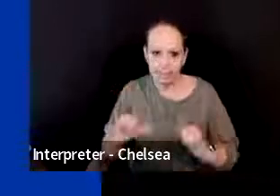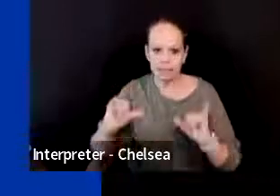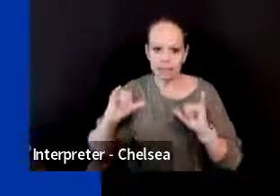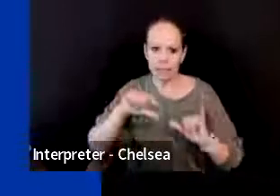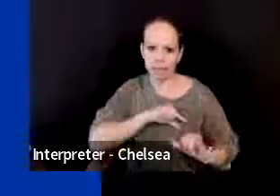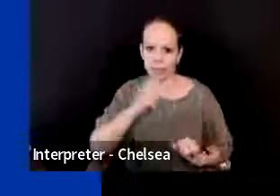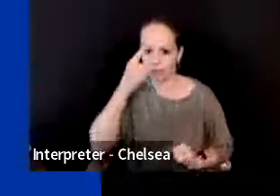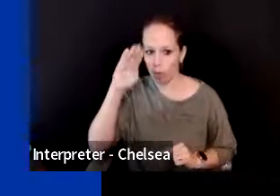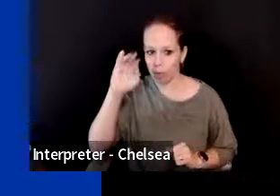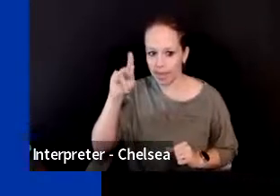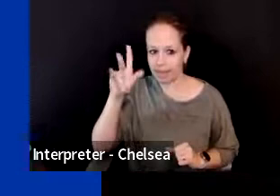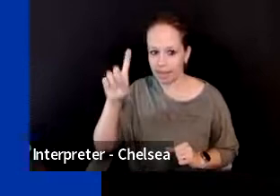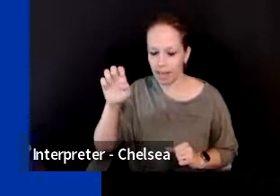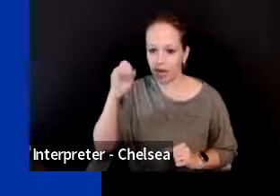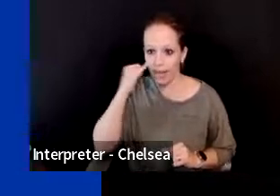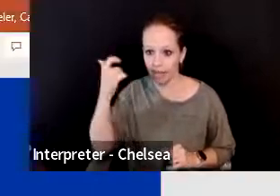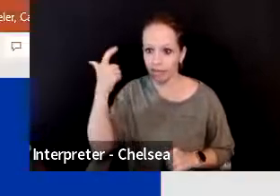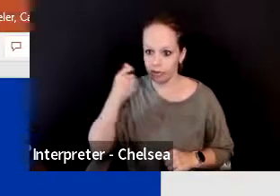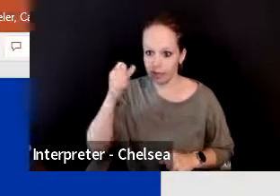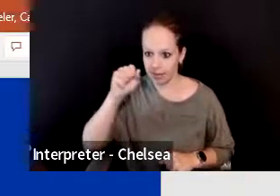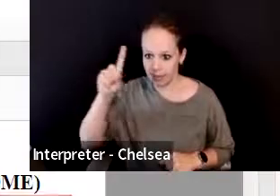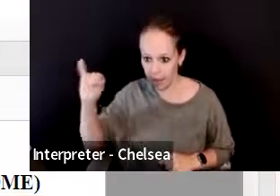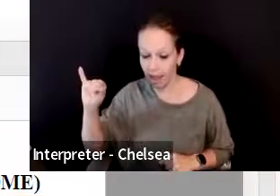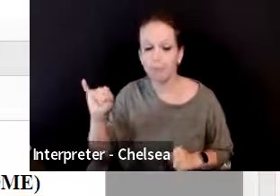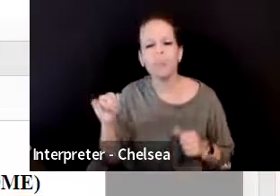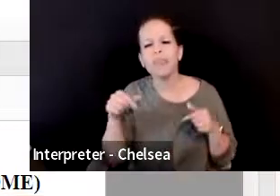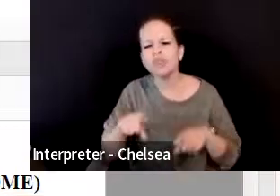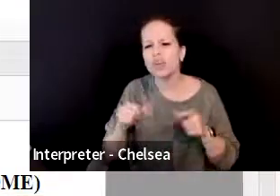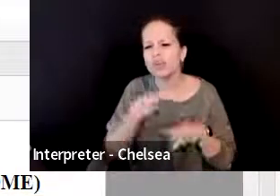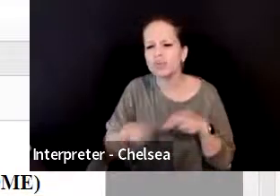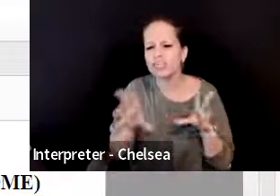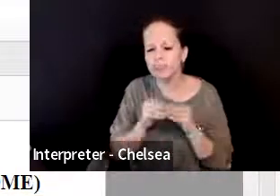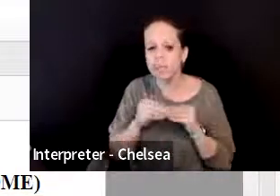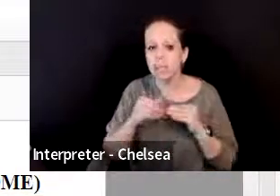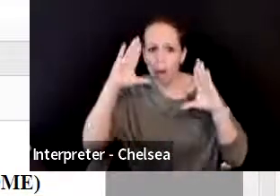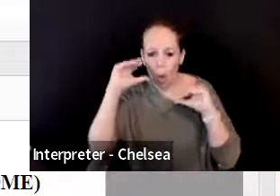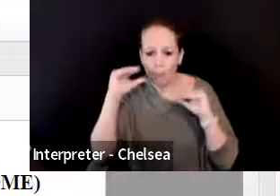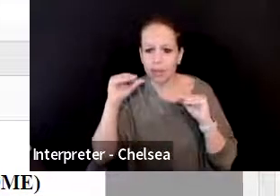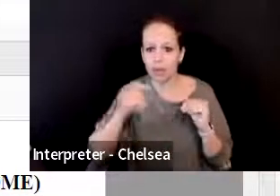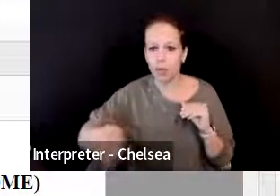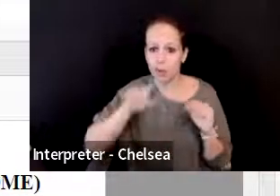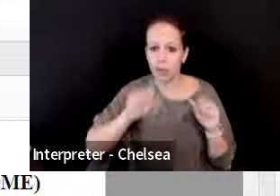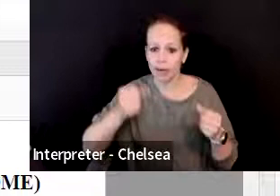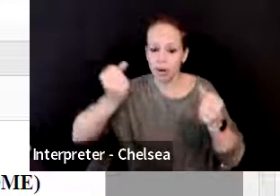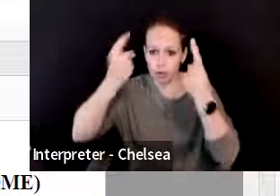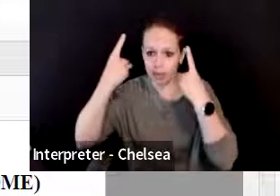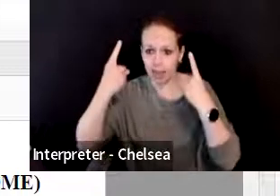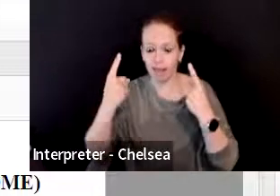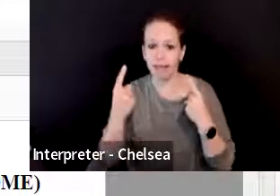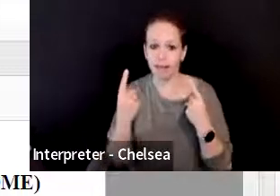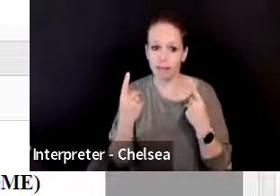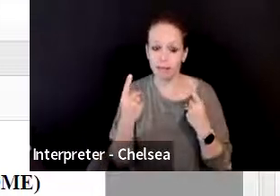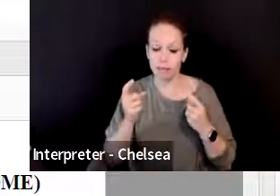I'm hoping I'm doing in this brief period of time that we have today is to liberate you from thinking that people just really have